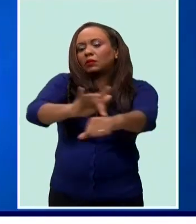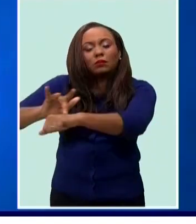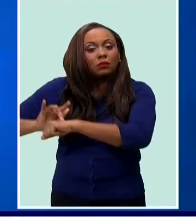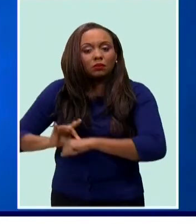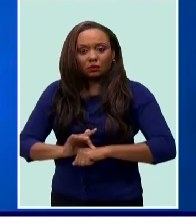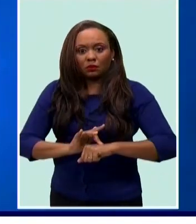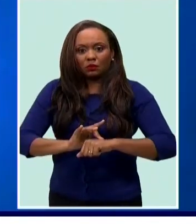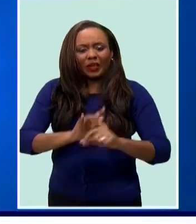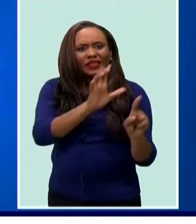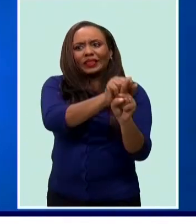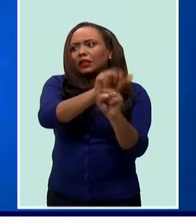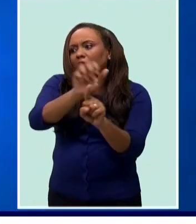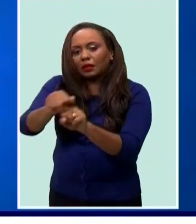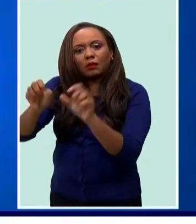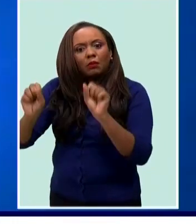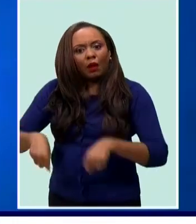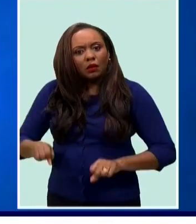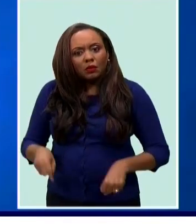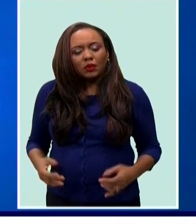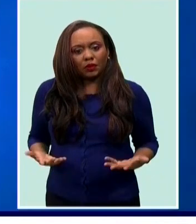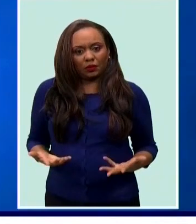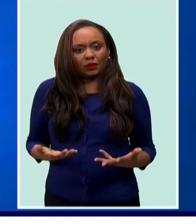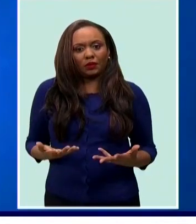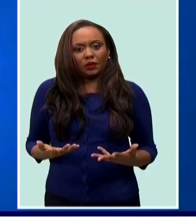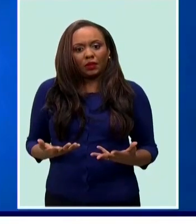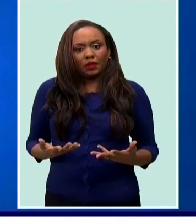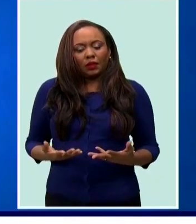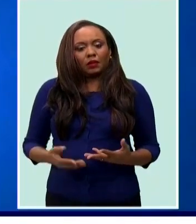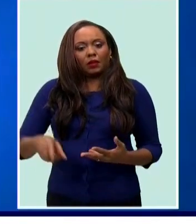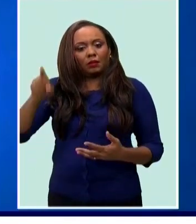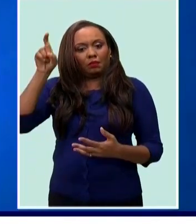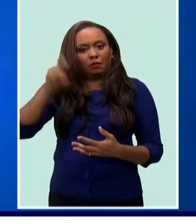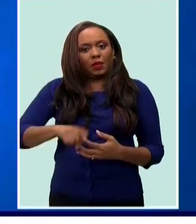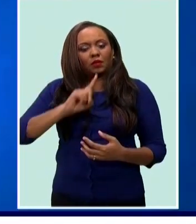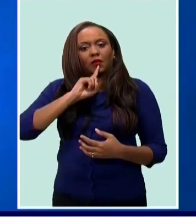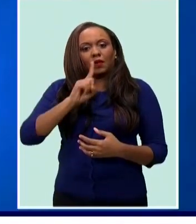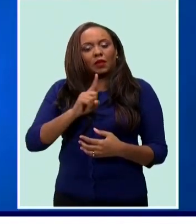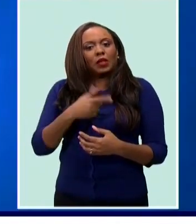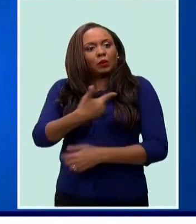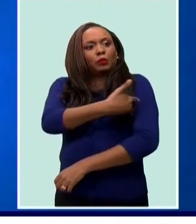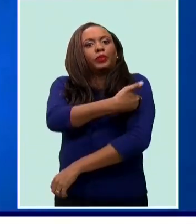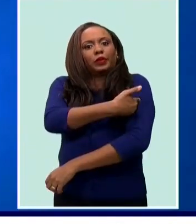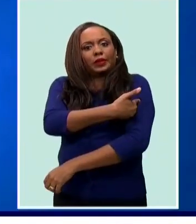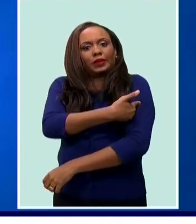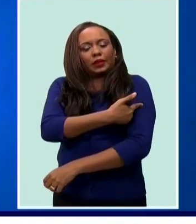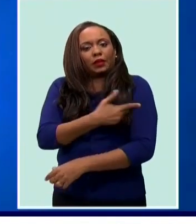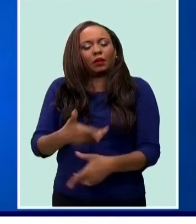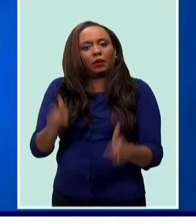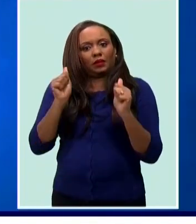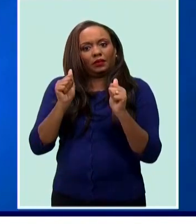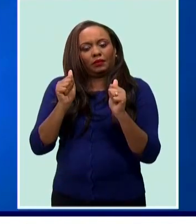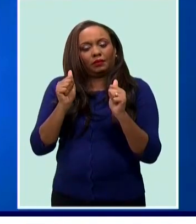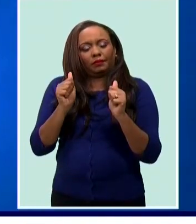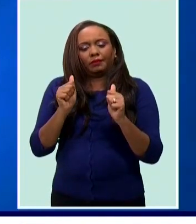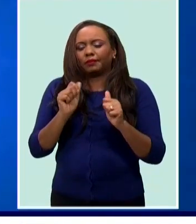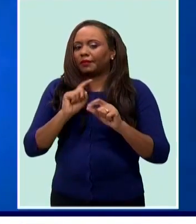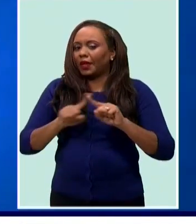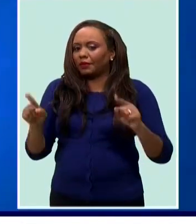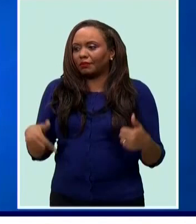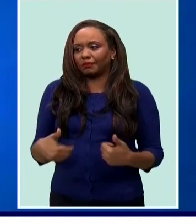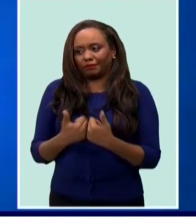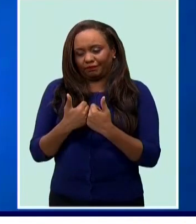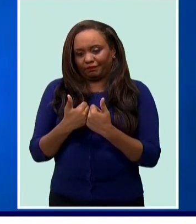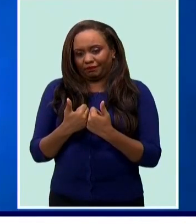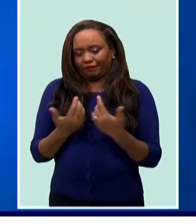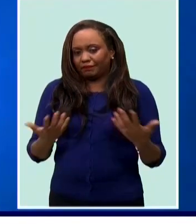became in contact with who has confirmed measles must be sought out. And that's the challenge. I'm just